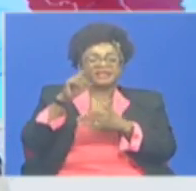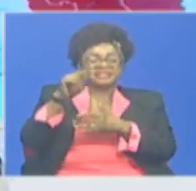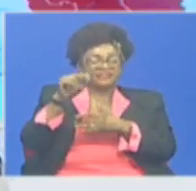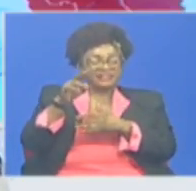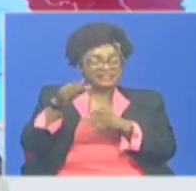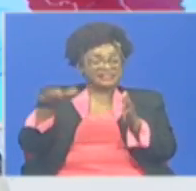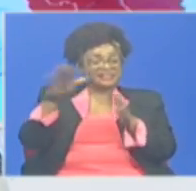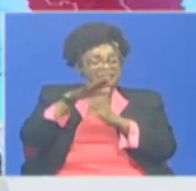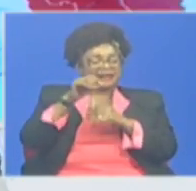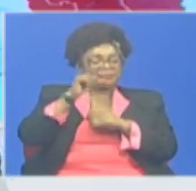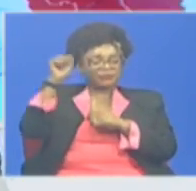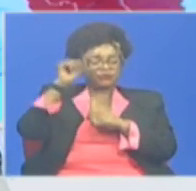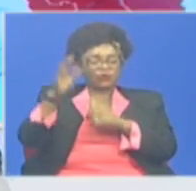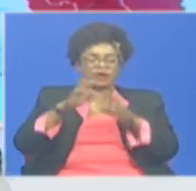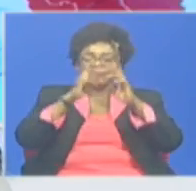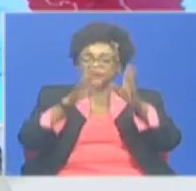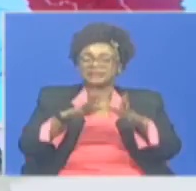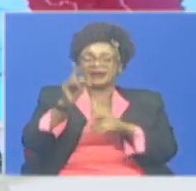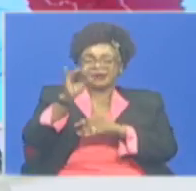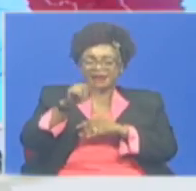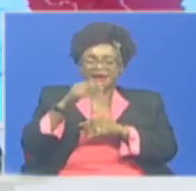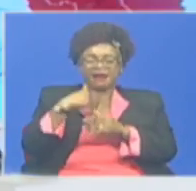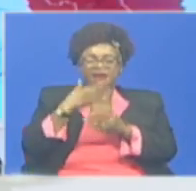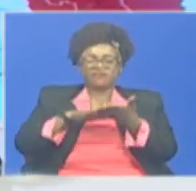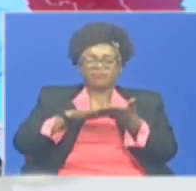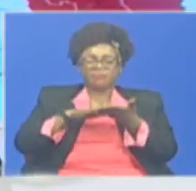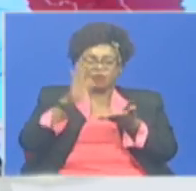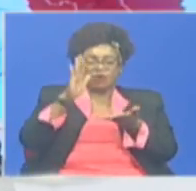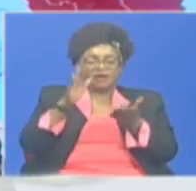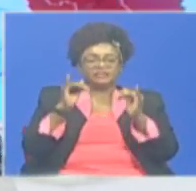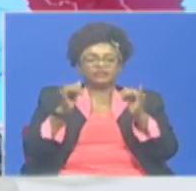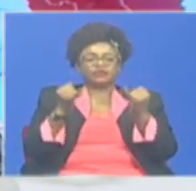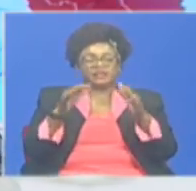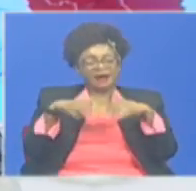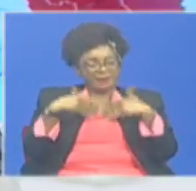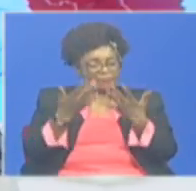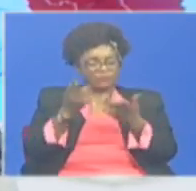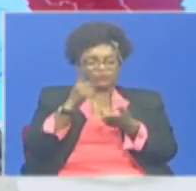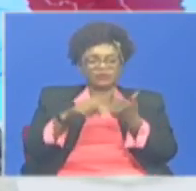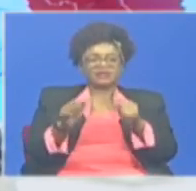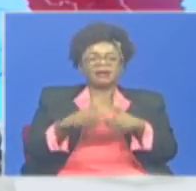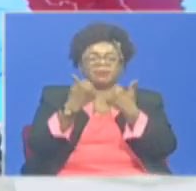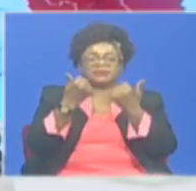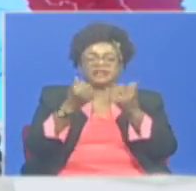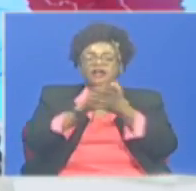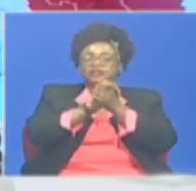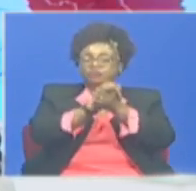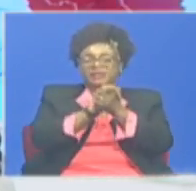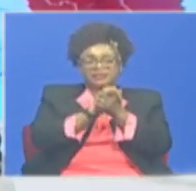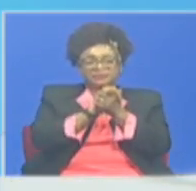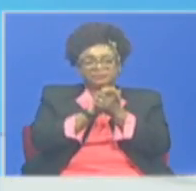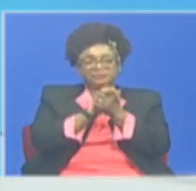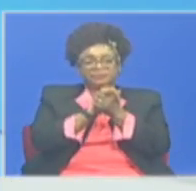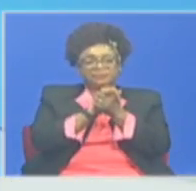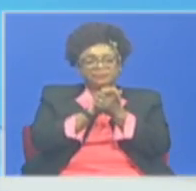political affairs reporter Ken Mijungu with the fresh details of the fire that has engulfed the House of Jubilee.